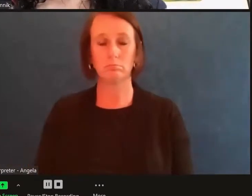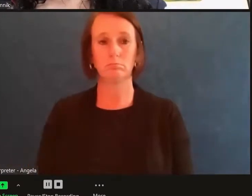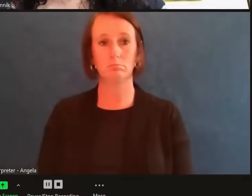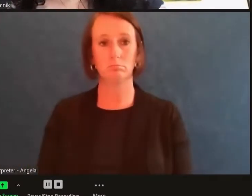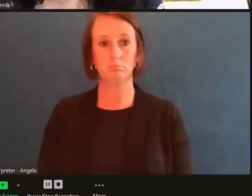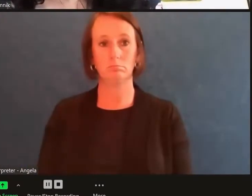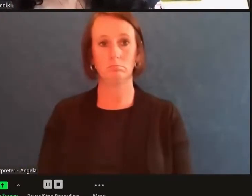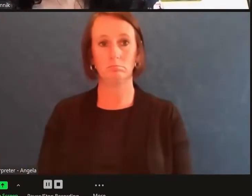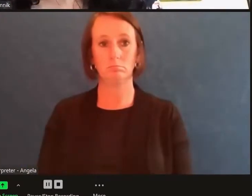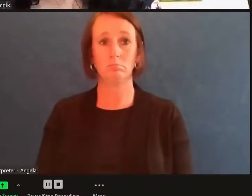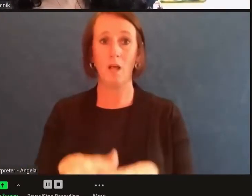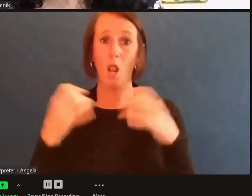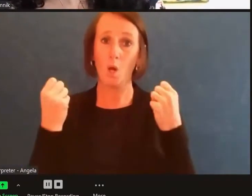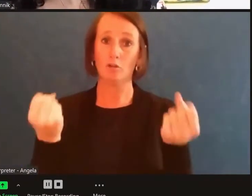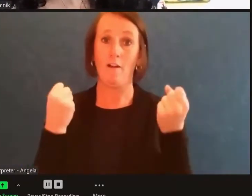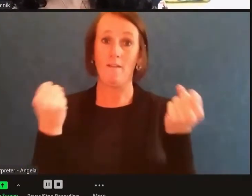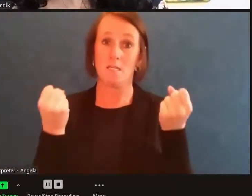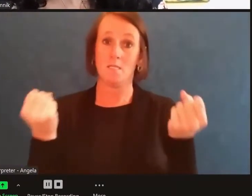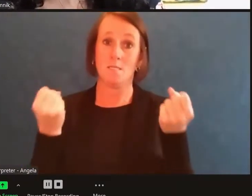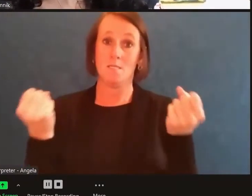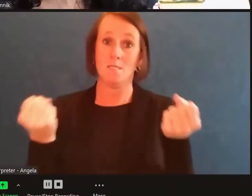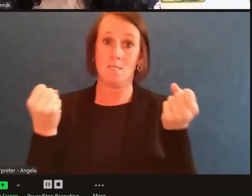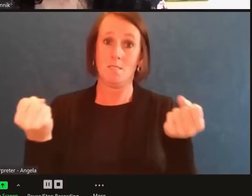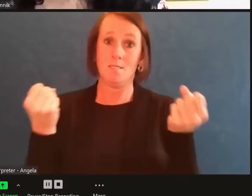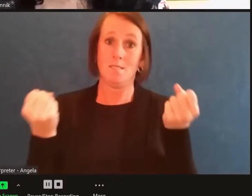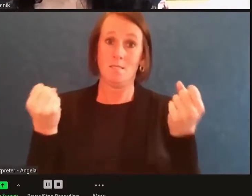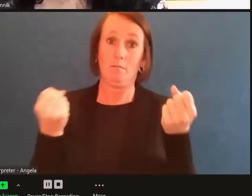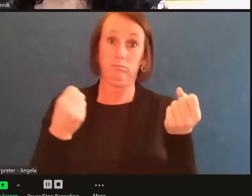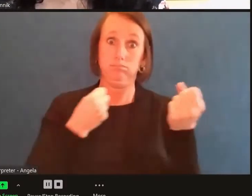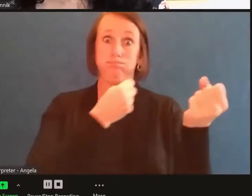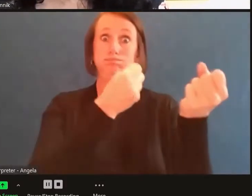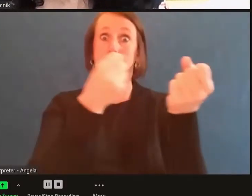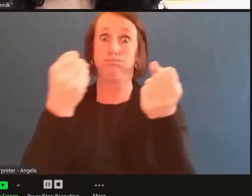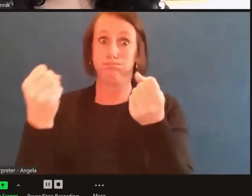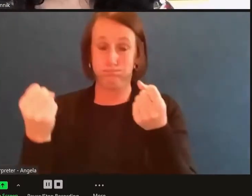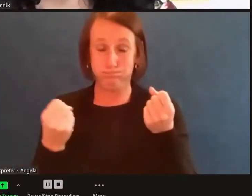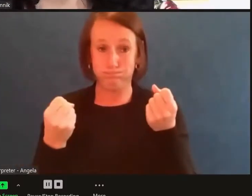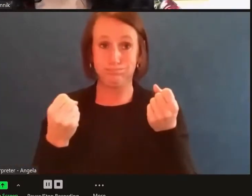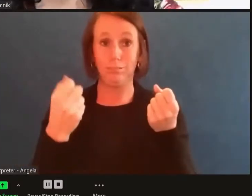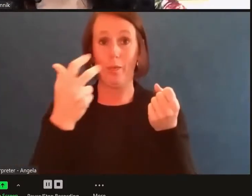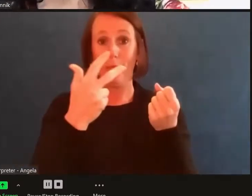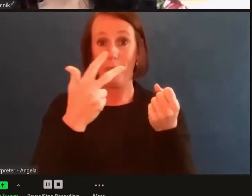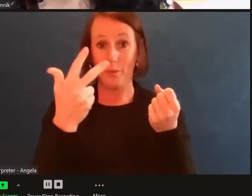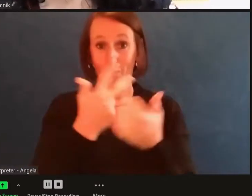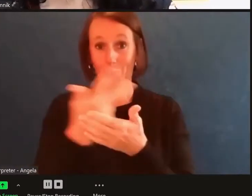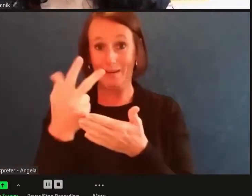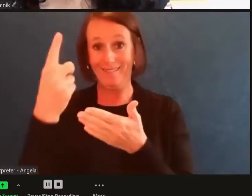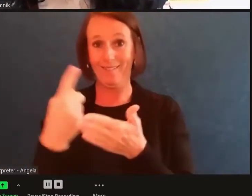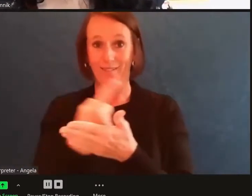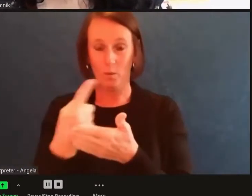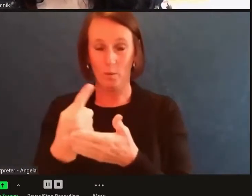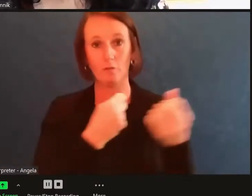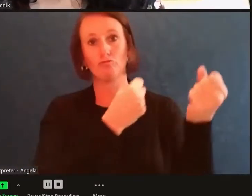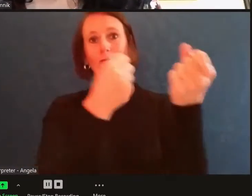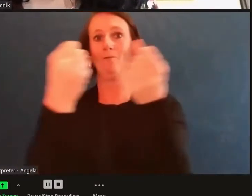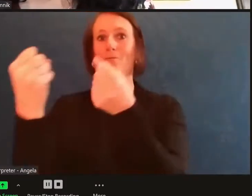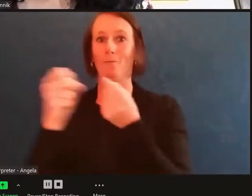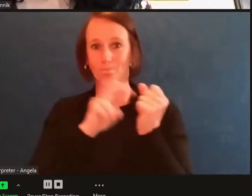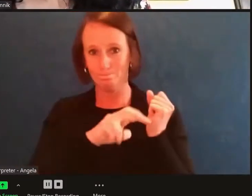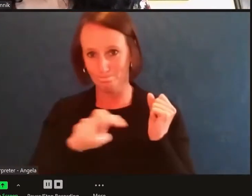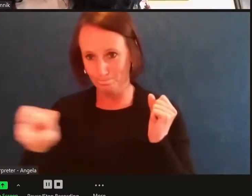There's a lot of driving involved in that trip. I was on the road for 3.5 weeks. And what I tend to do when I'm on the road is